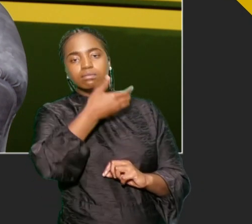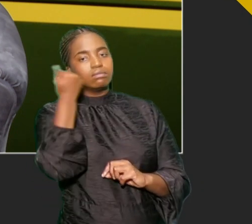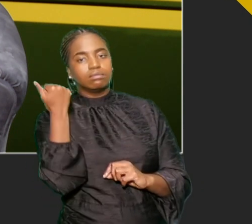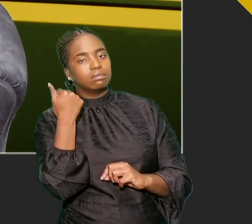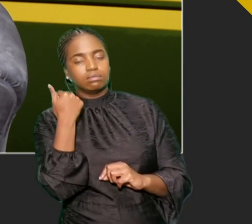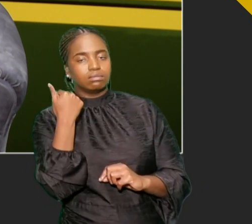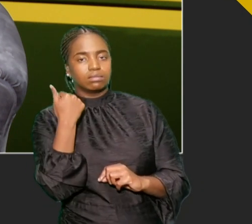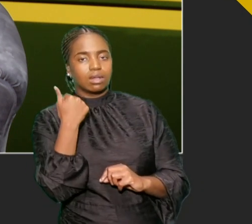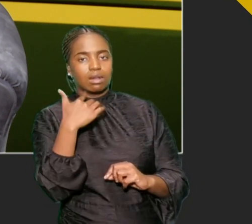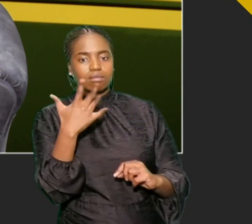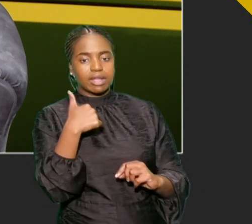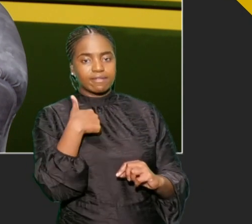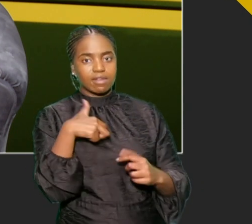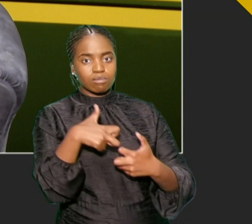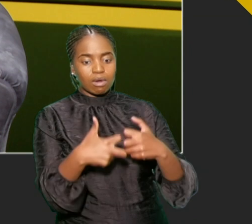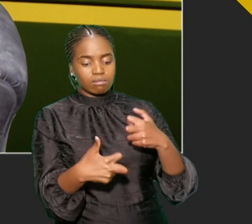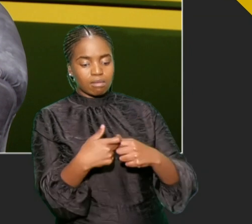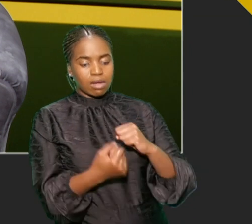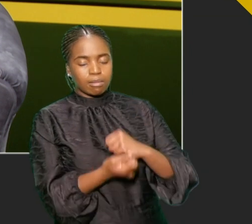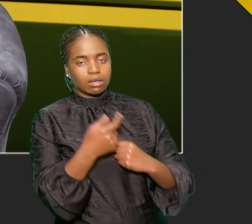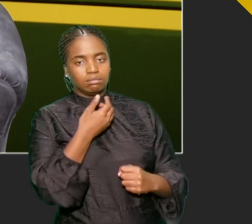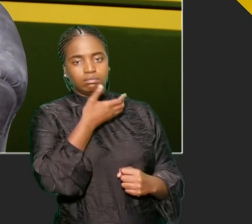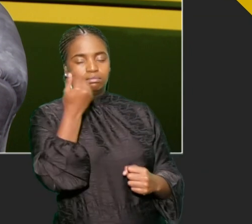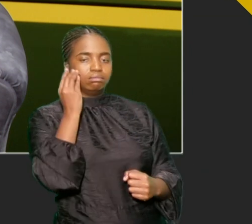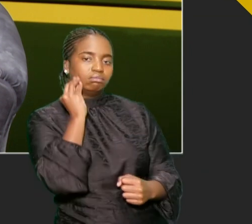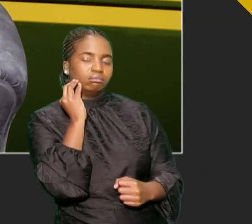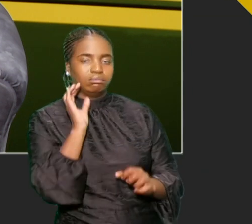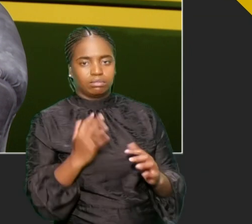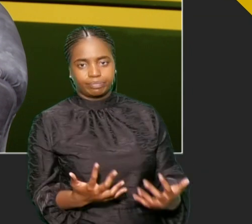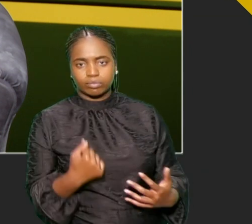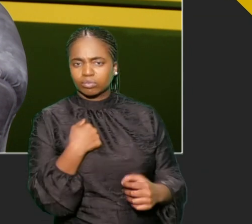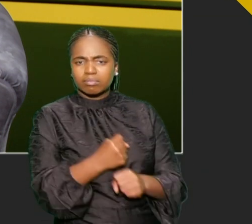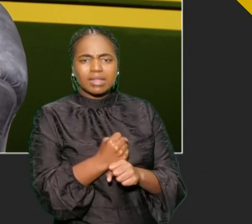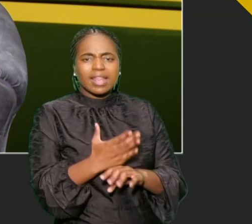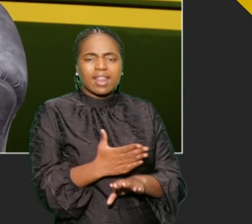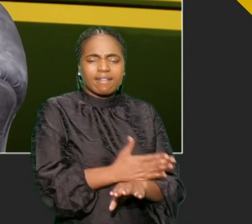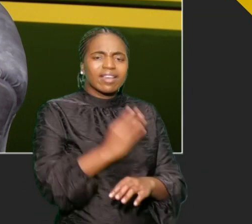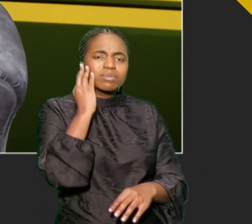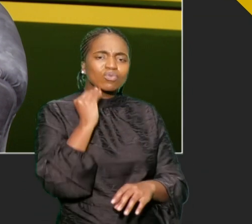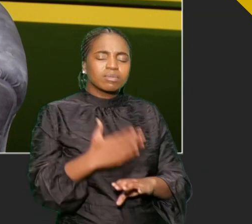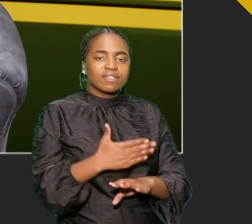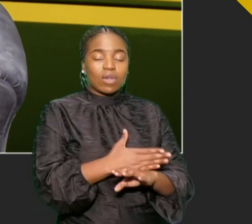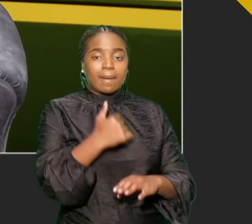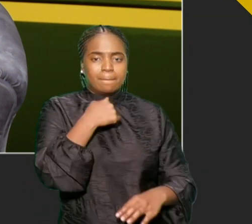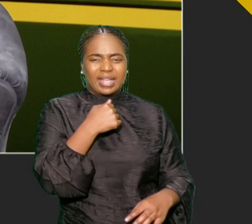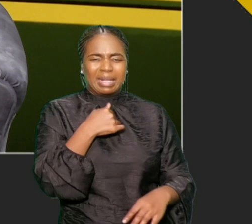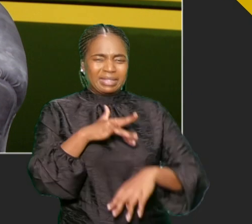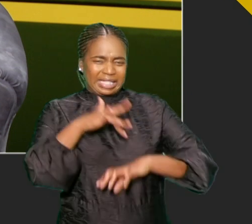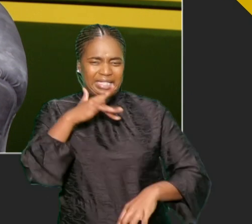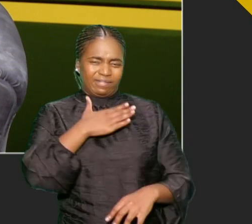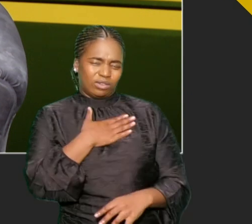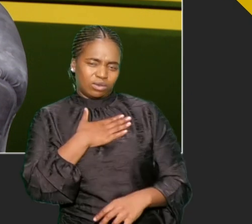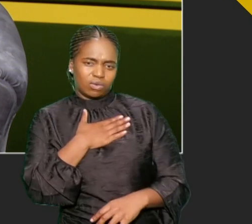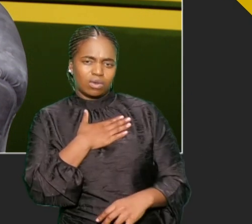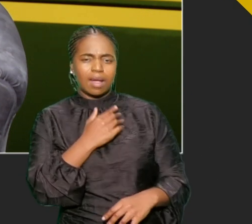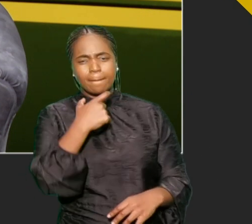how they deal with situations? Because kunabantu abathize that are able to self-identify, which as in mina ngumuntu sensitive,